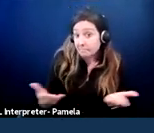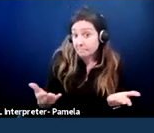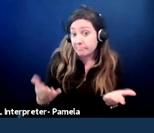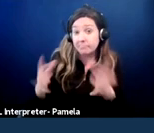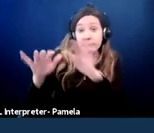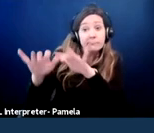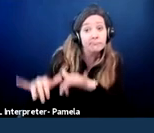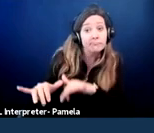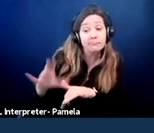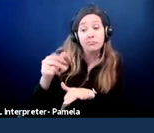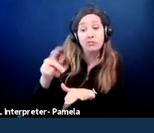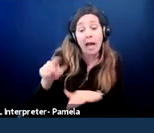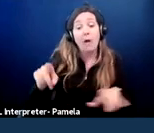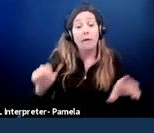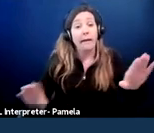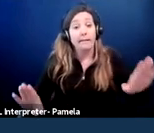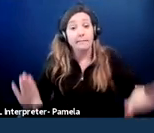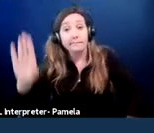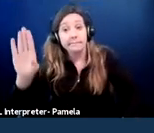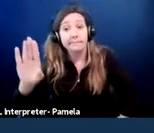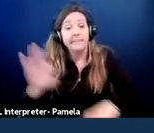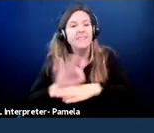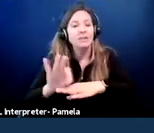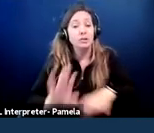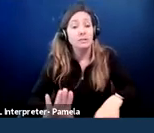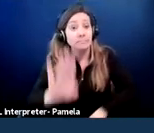them in the chat or raise your hand for me.